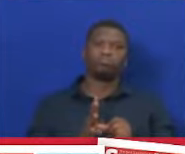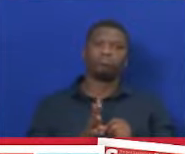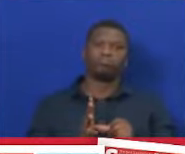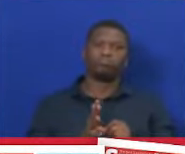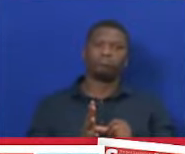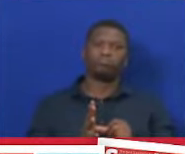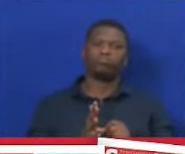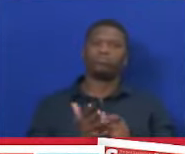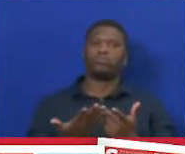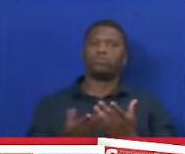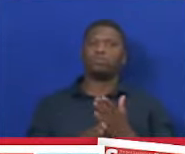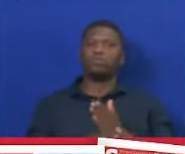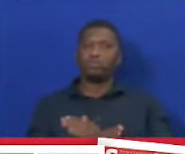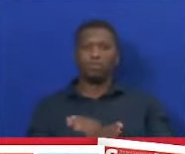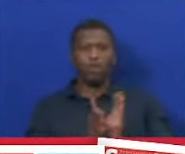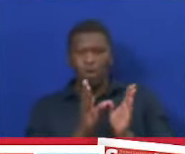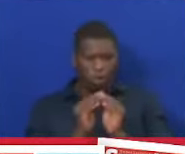briefing because